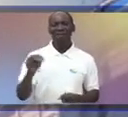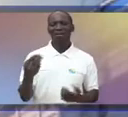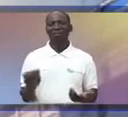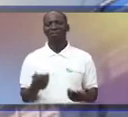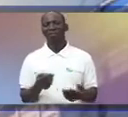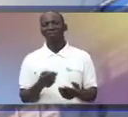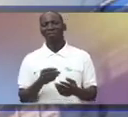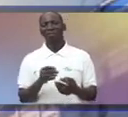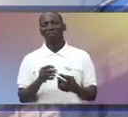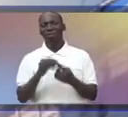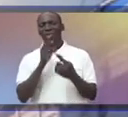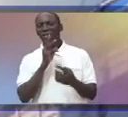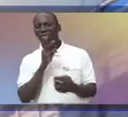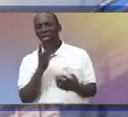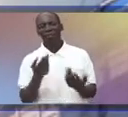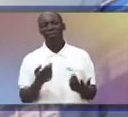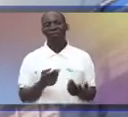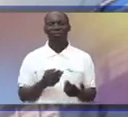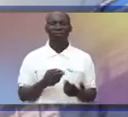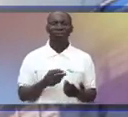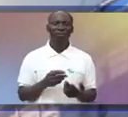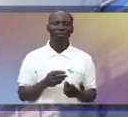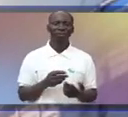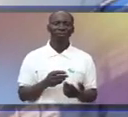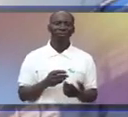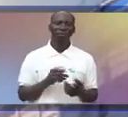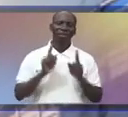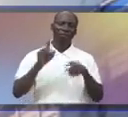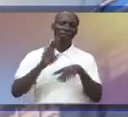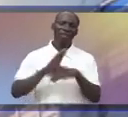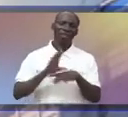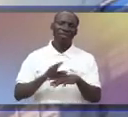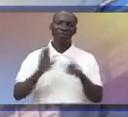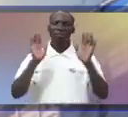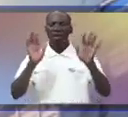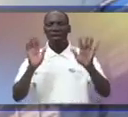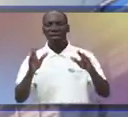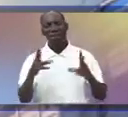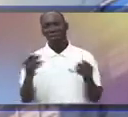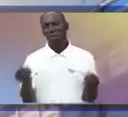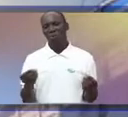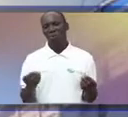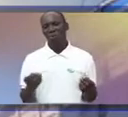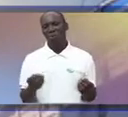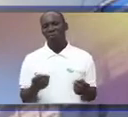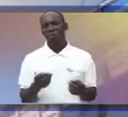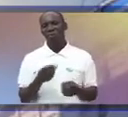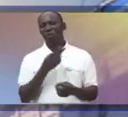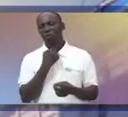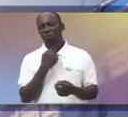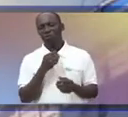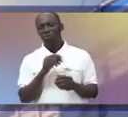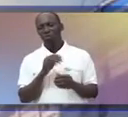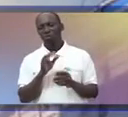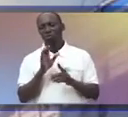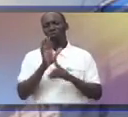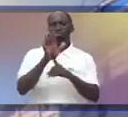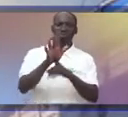a Bulensio, and now Brasolimi and Yunko Yanisi come out, and now Sofum Pim Piamun to her, Namunimuni, Yan